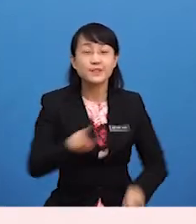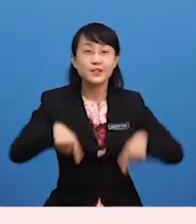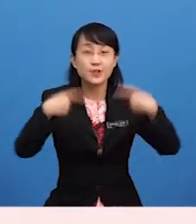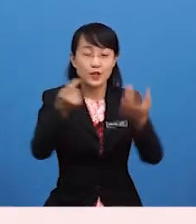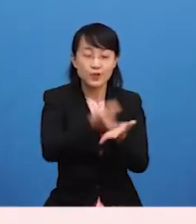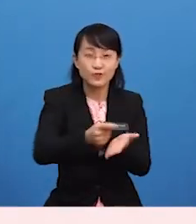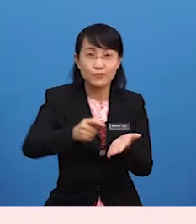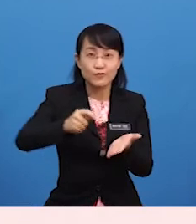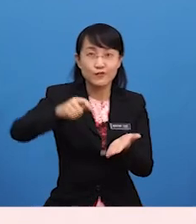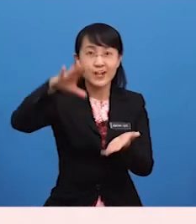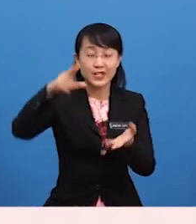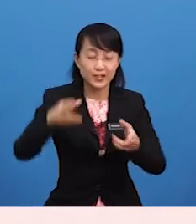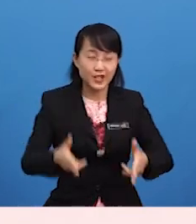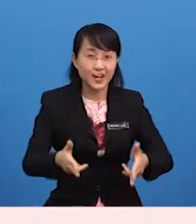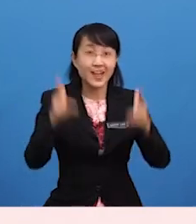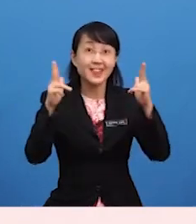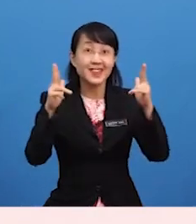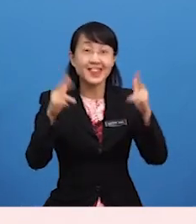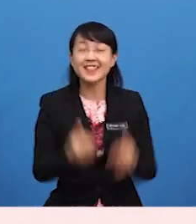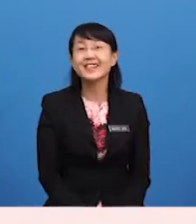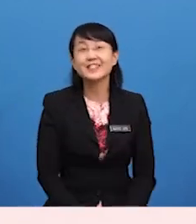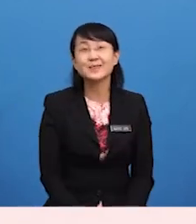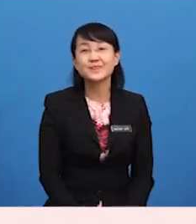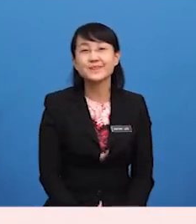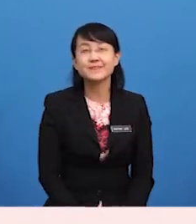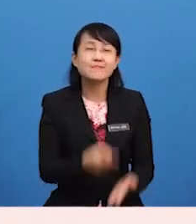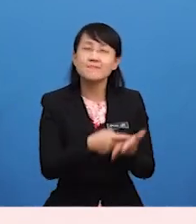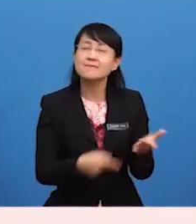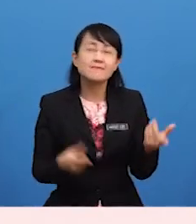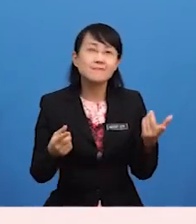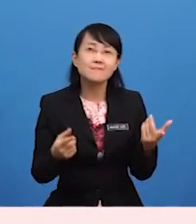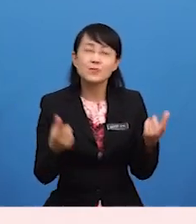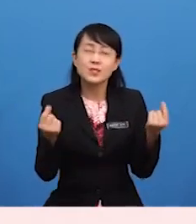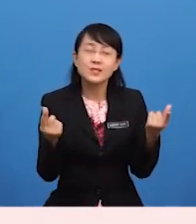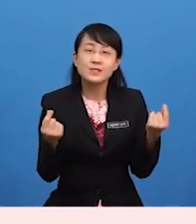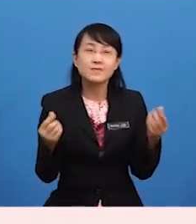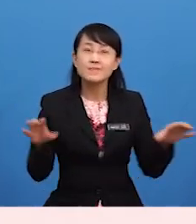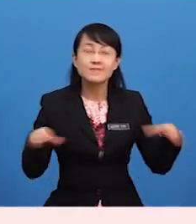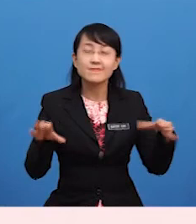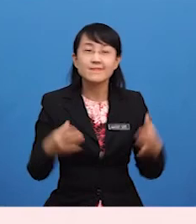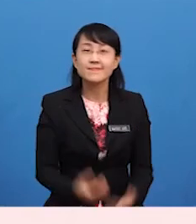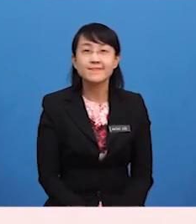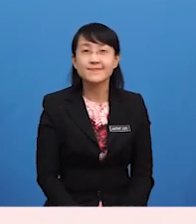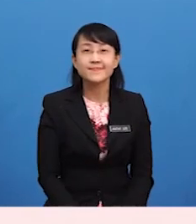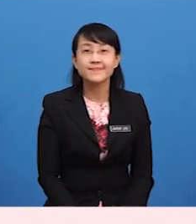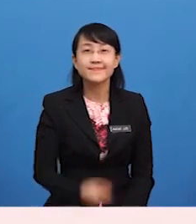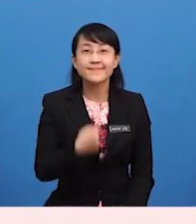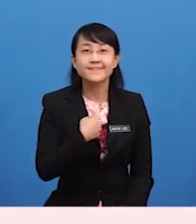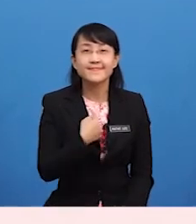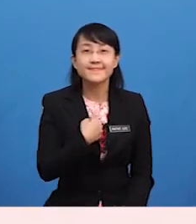treasure hunt. Arr! What do we need to do, Miss Rachel? I'm